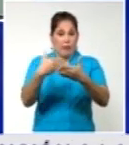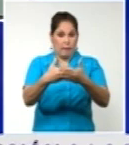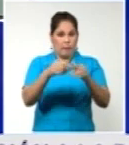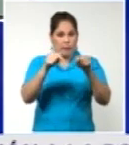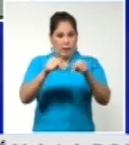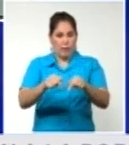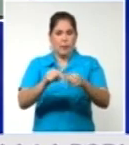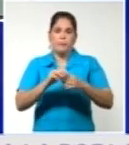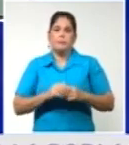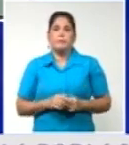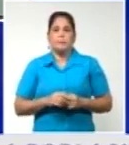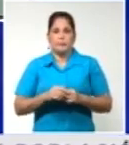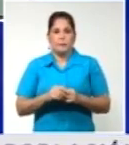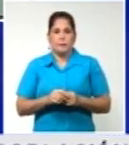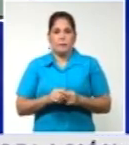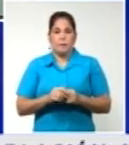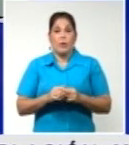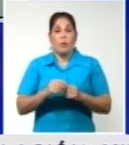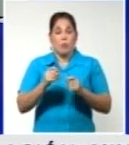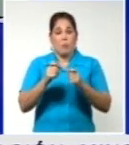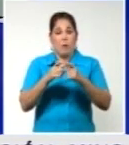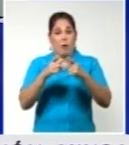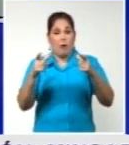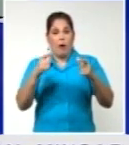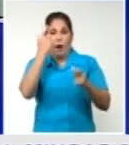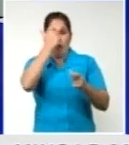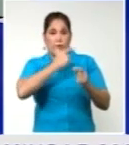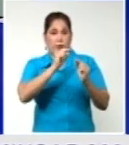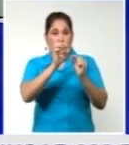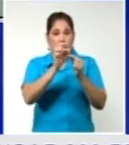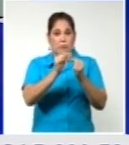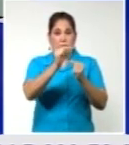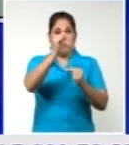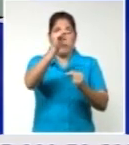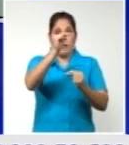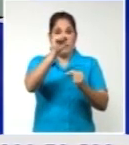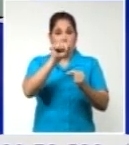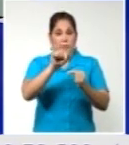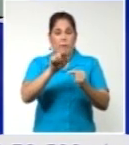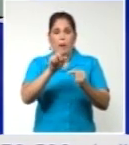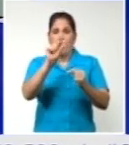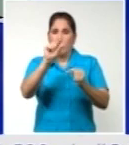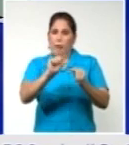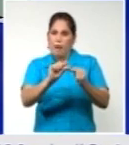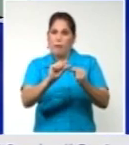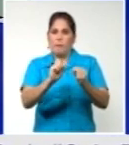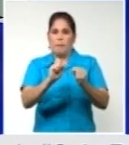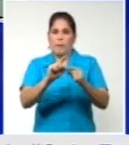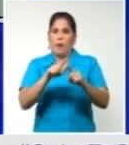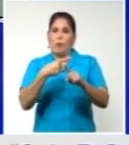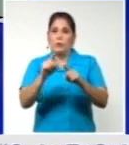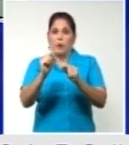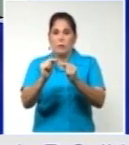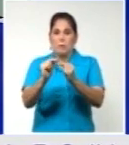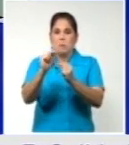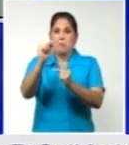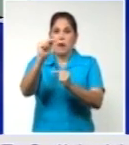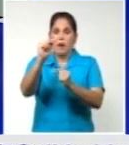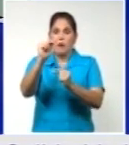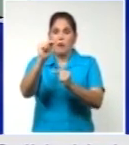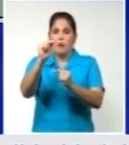September. And now we're seeing it begin to drop again in October. With the unfortunate death of 6 people this